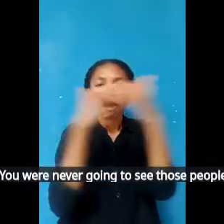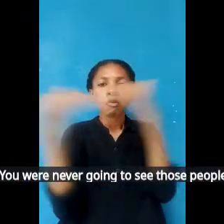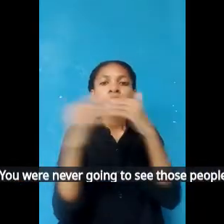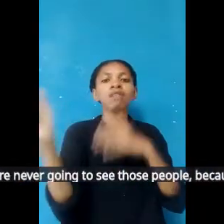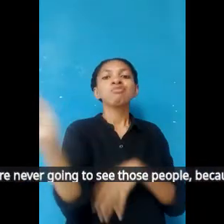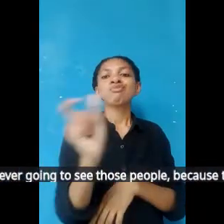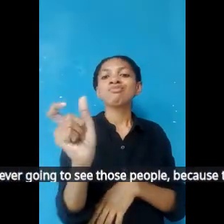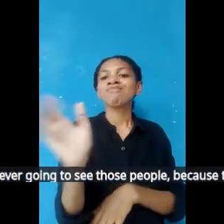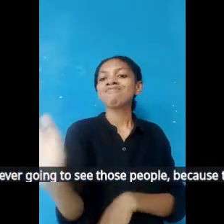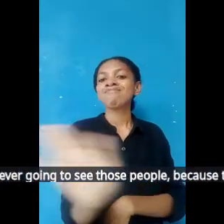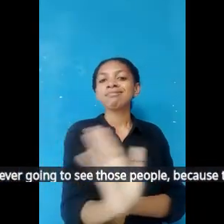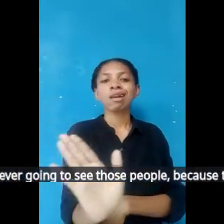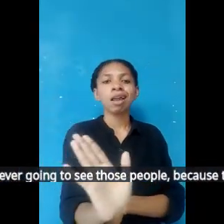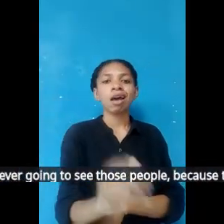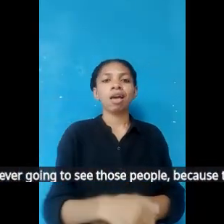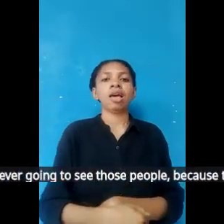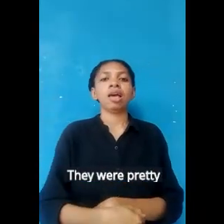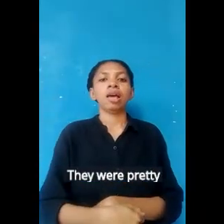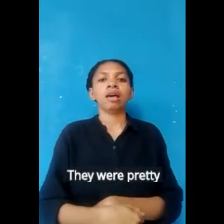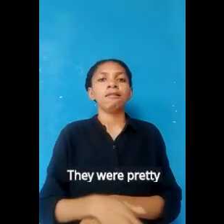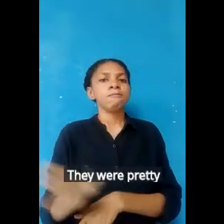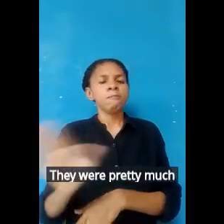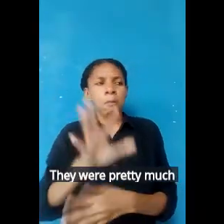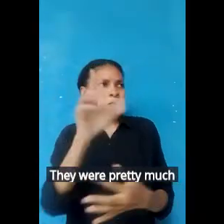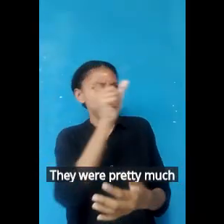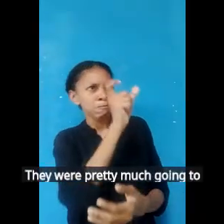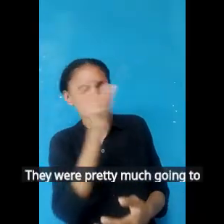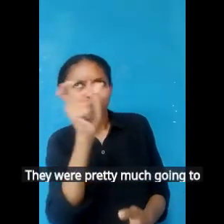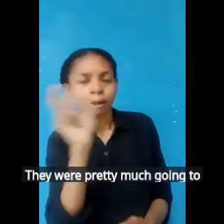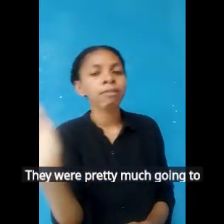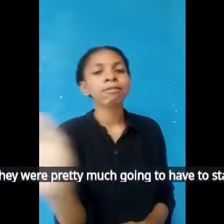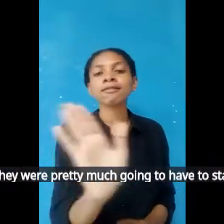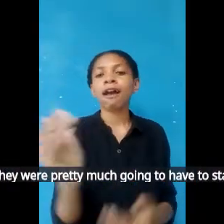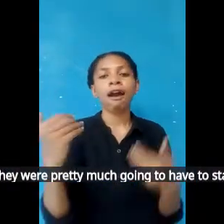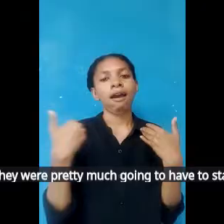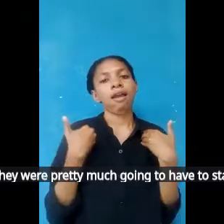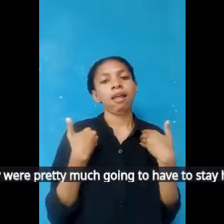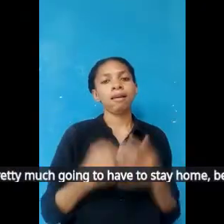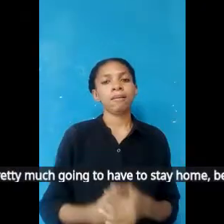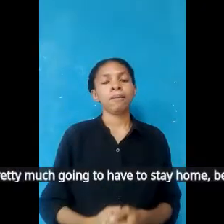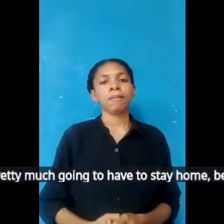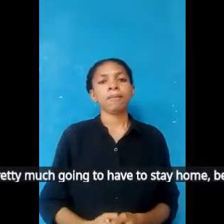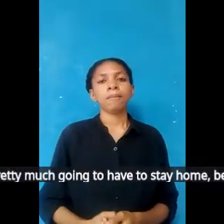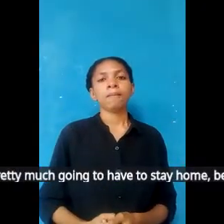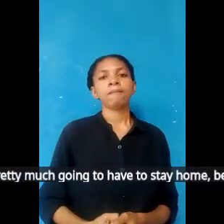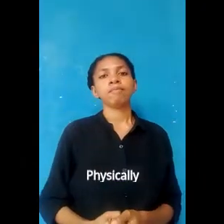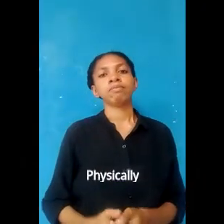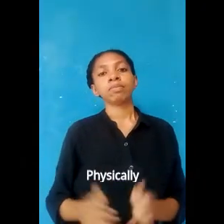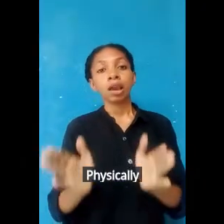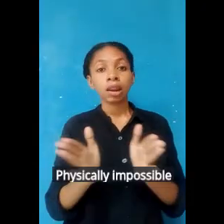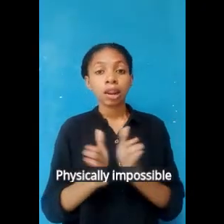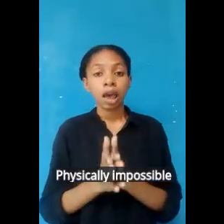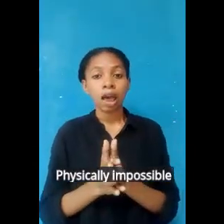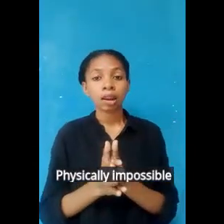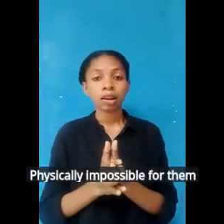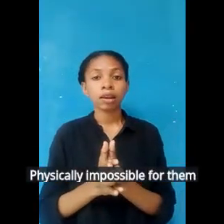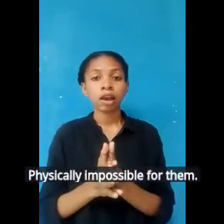were pretty much going to have to stay home because it was physically impossible for